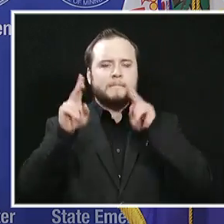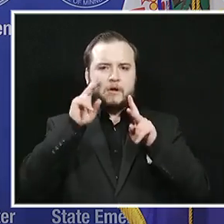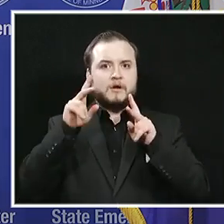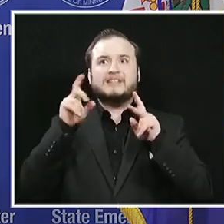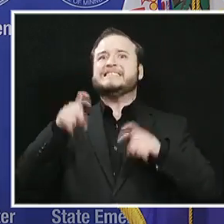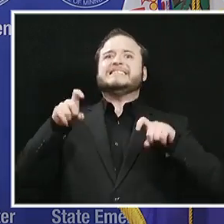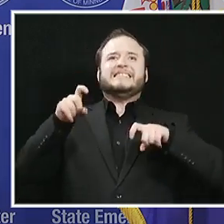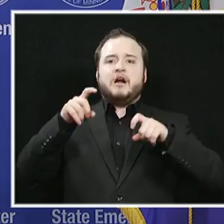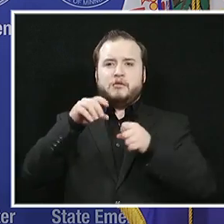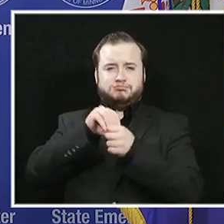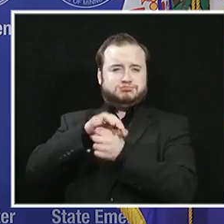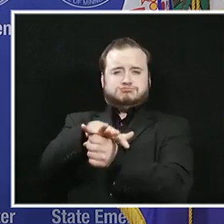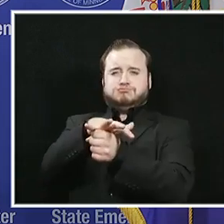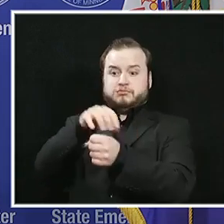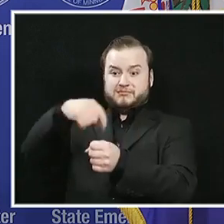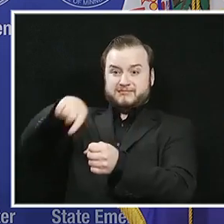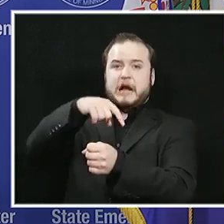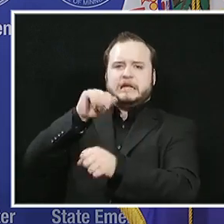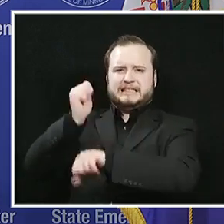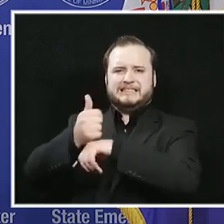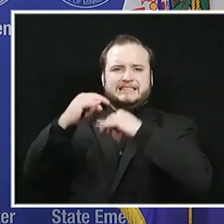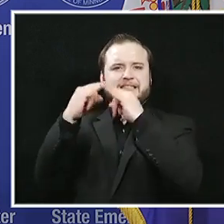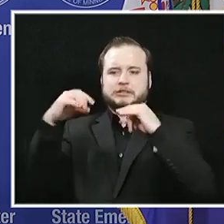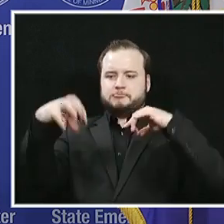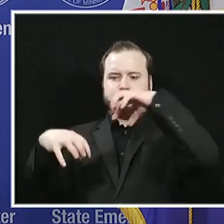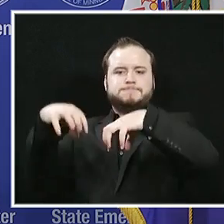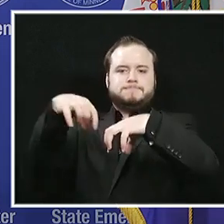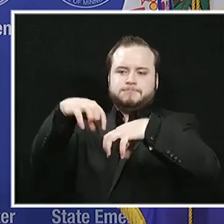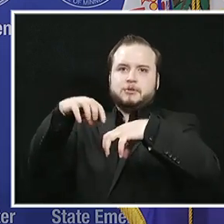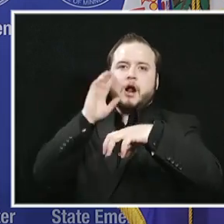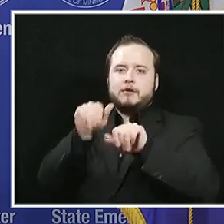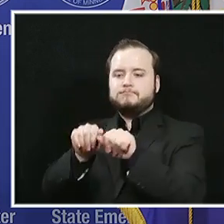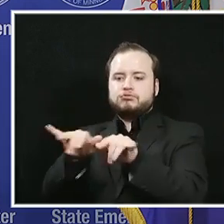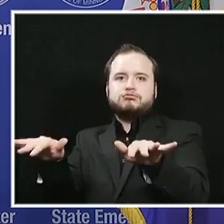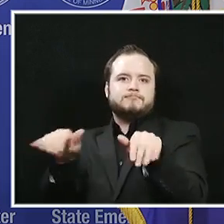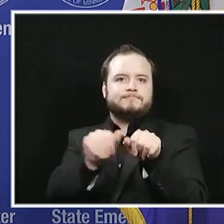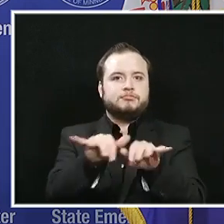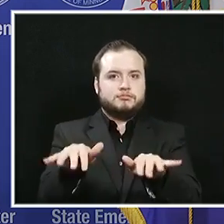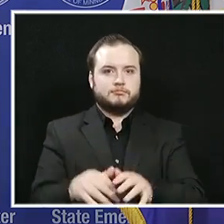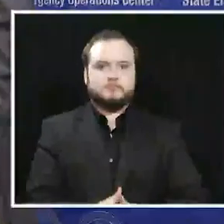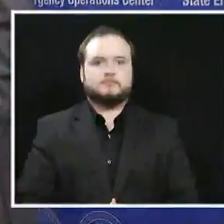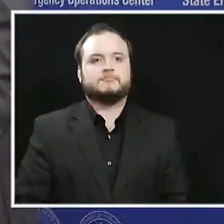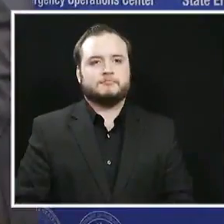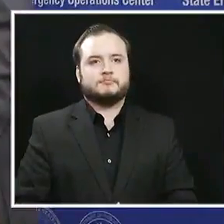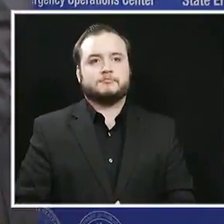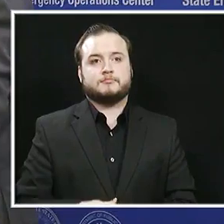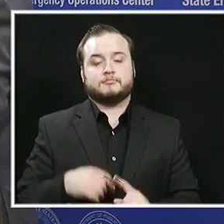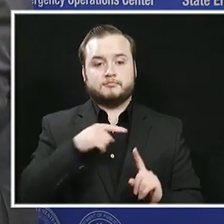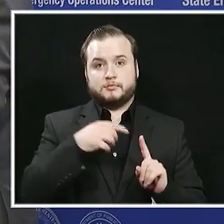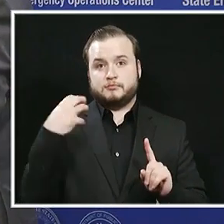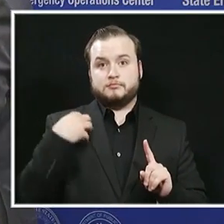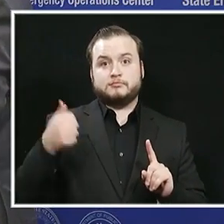that just adds to our capacity. Commissioner Roberts Davis and her team, working with